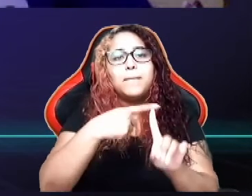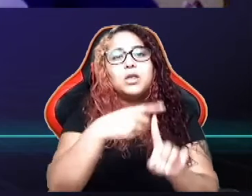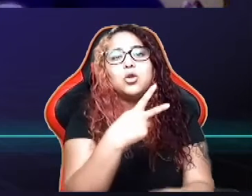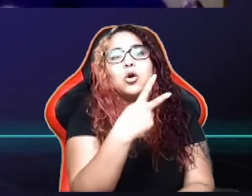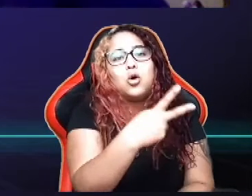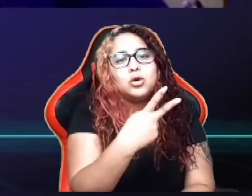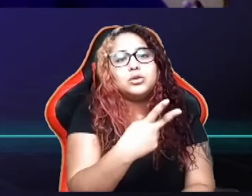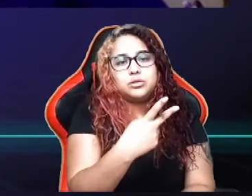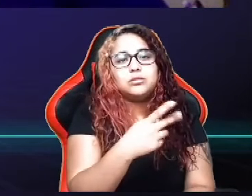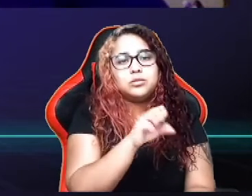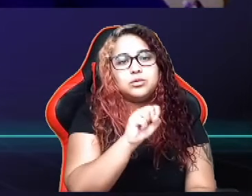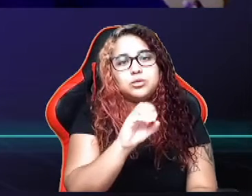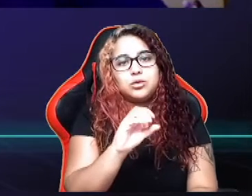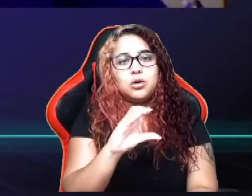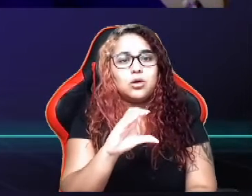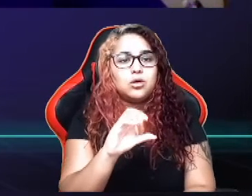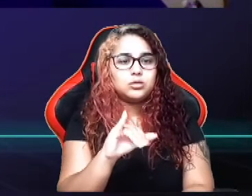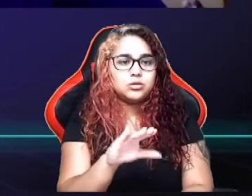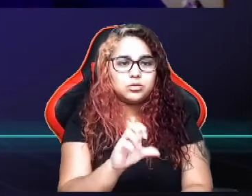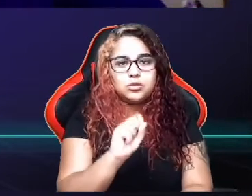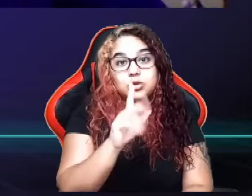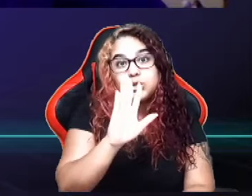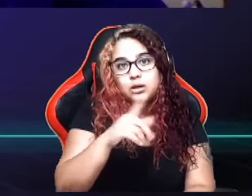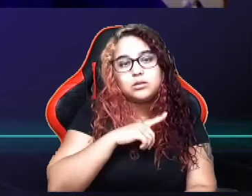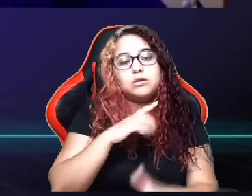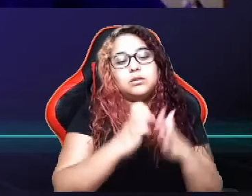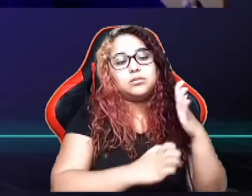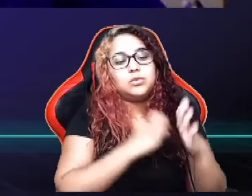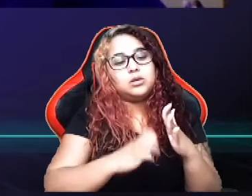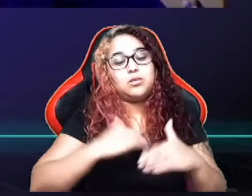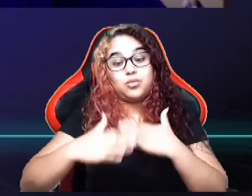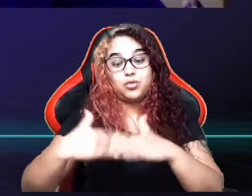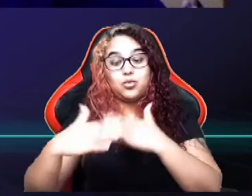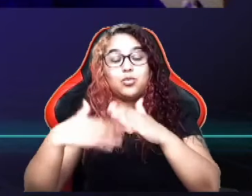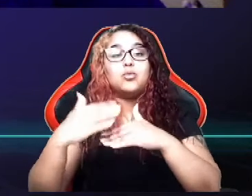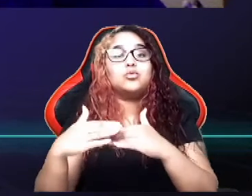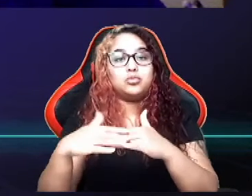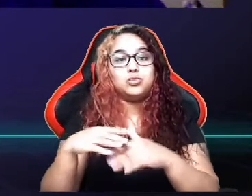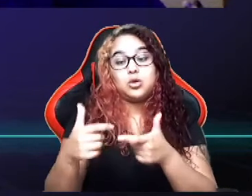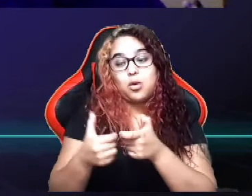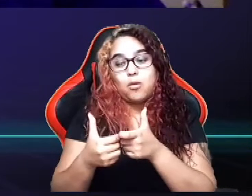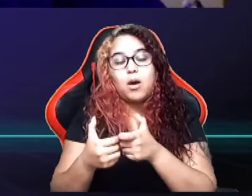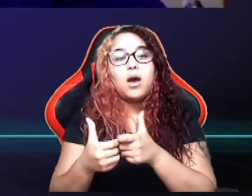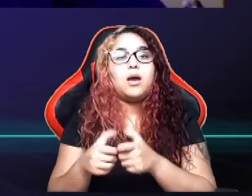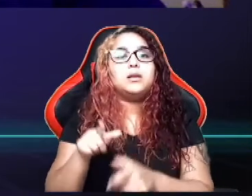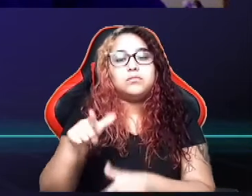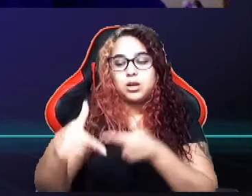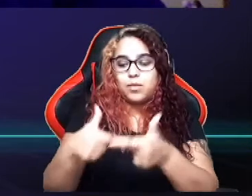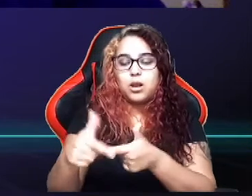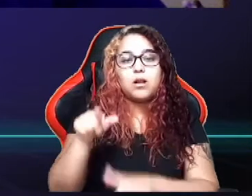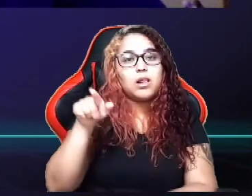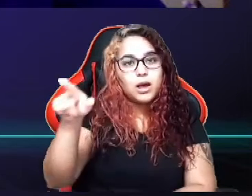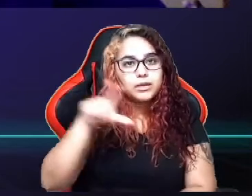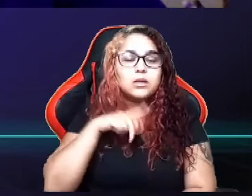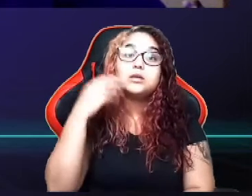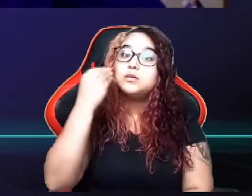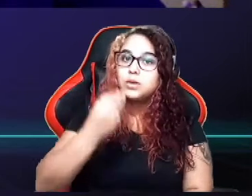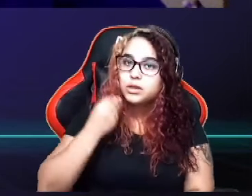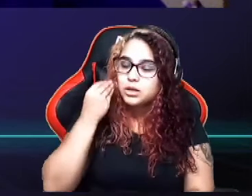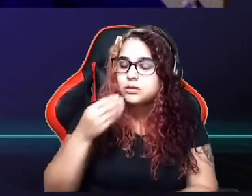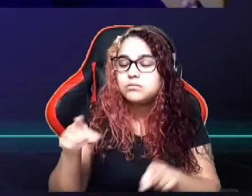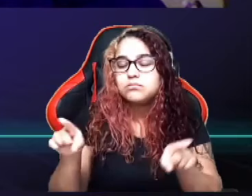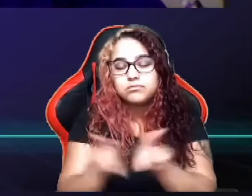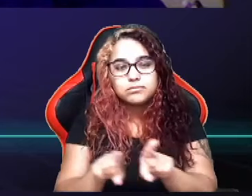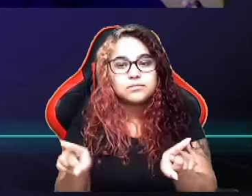two other partners at Loud who already had experiences in mobile gaming companies in Silicon Valley and